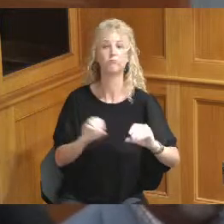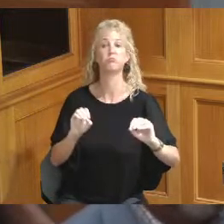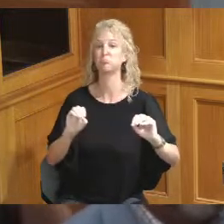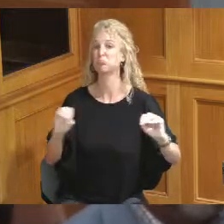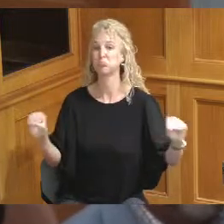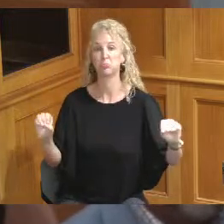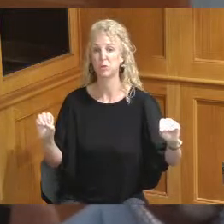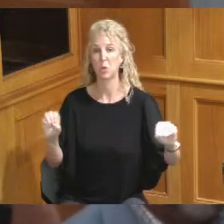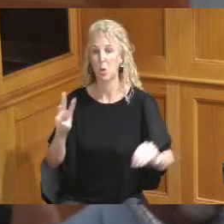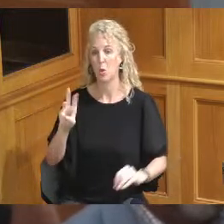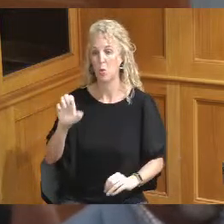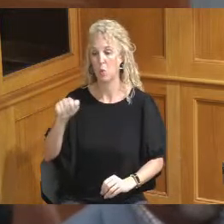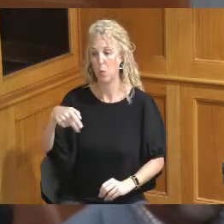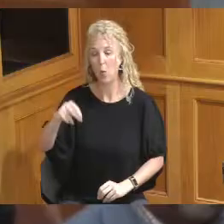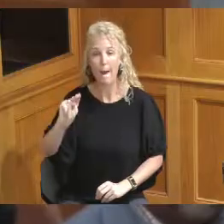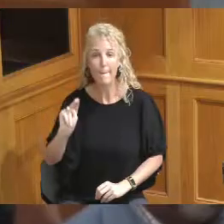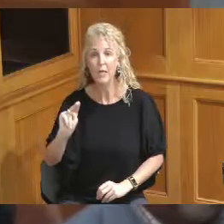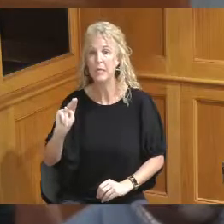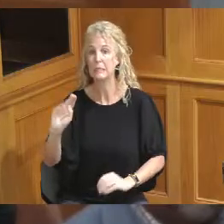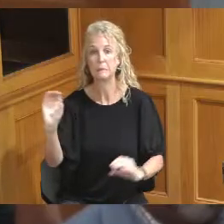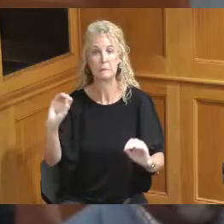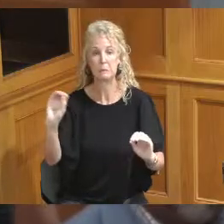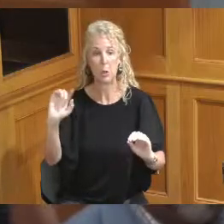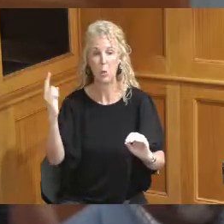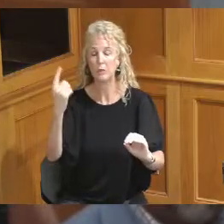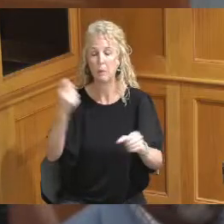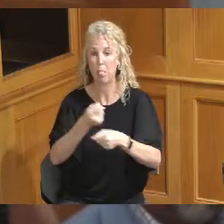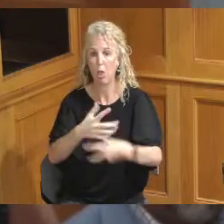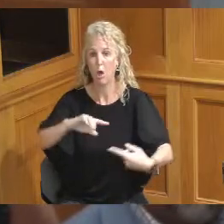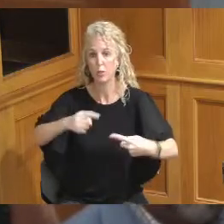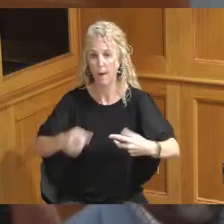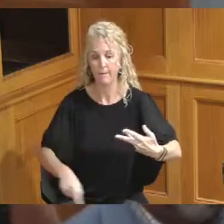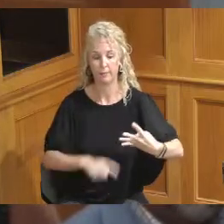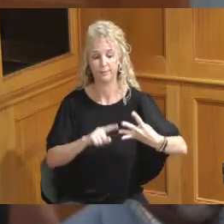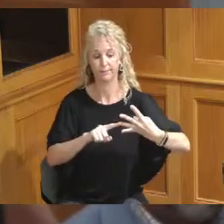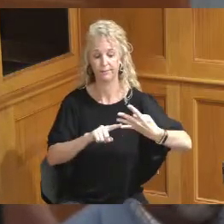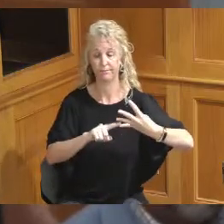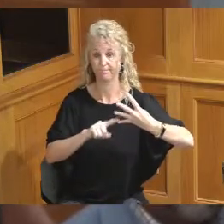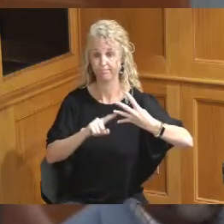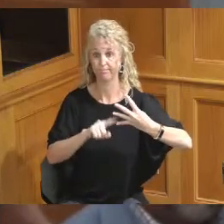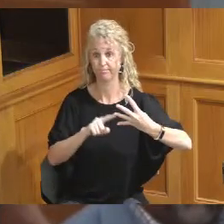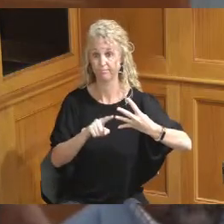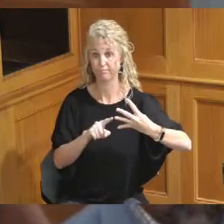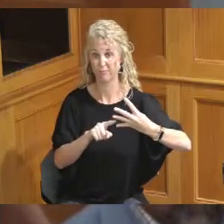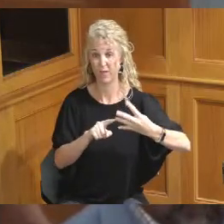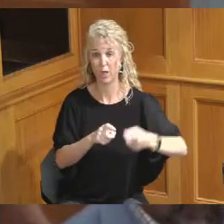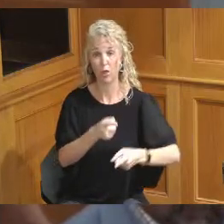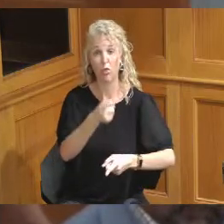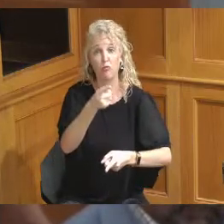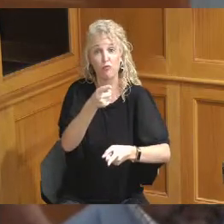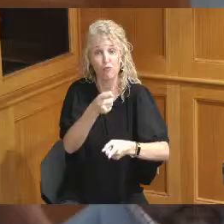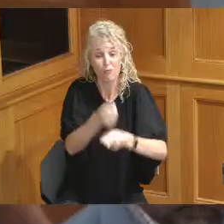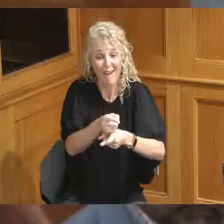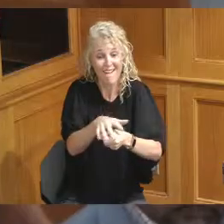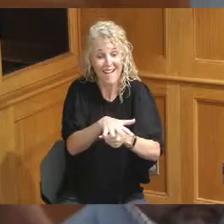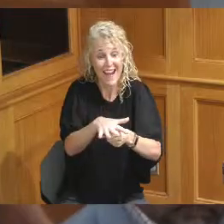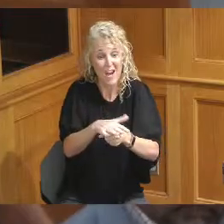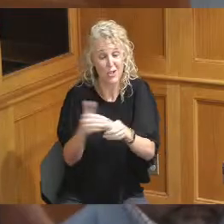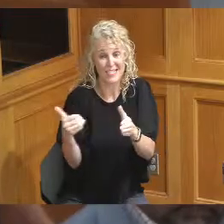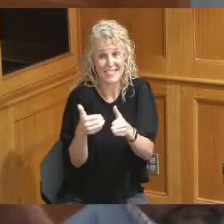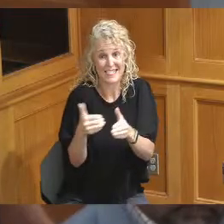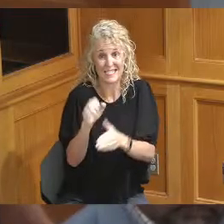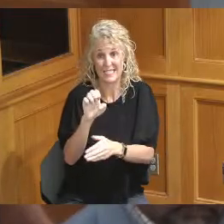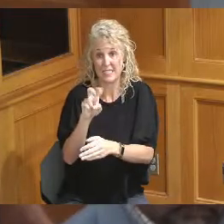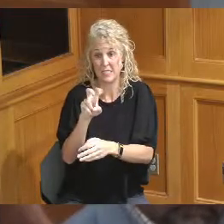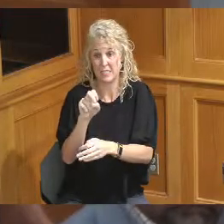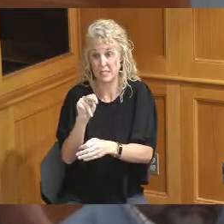that could harm themselves, the officer, or the police vehicle. The relevant jurisdiction outside of Evendale must be